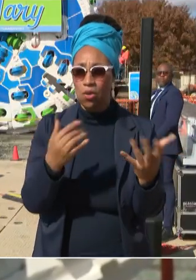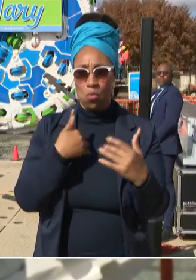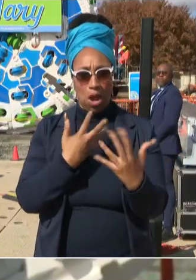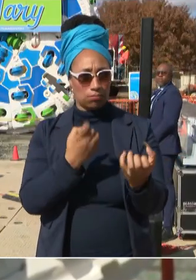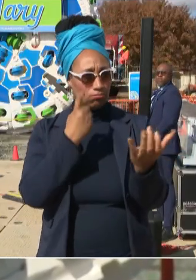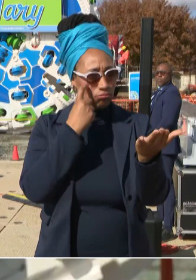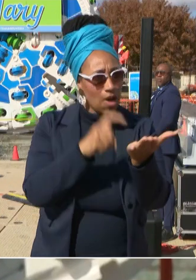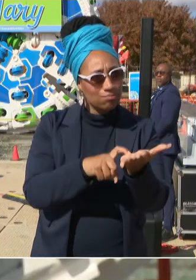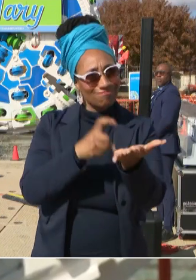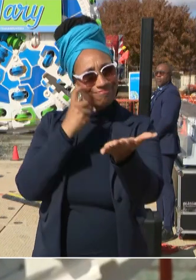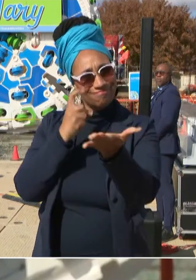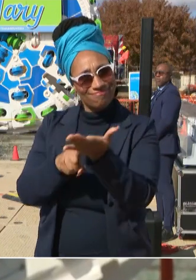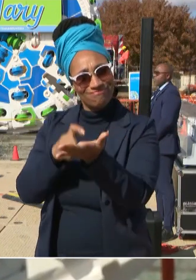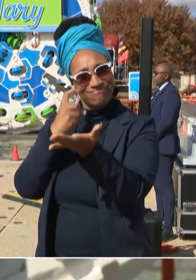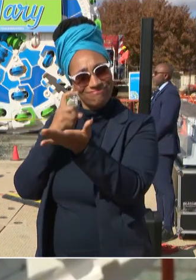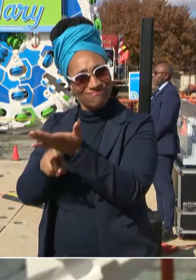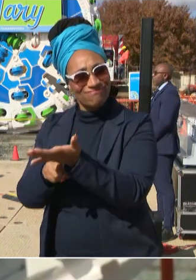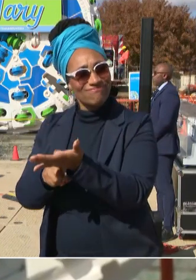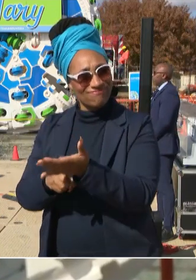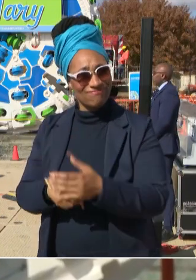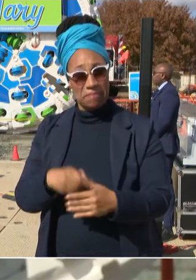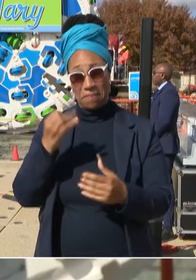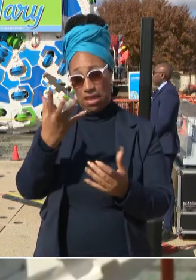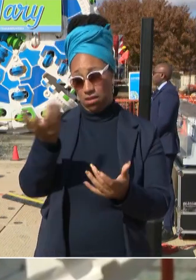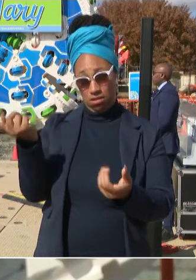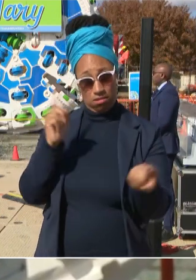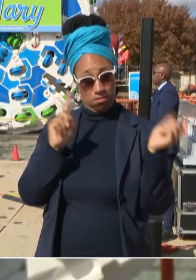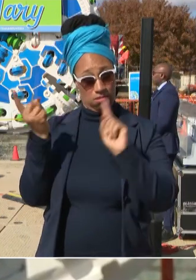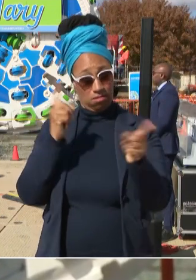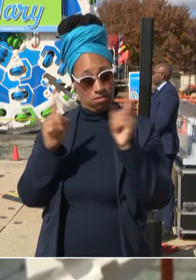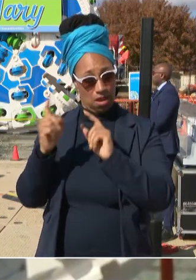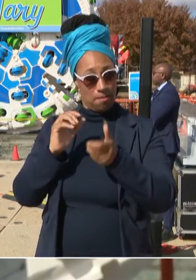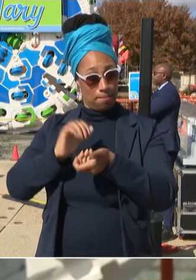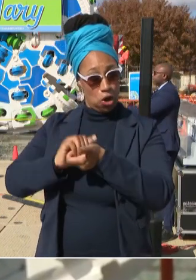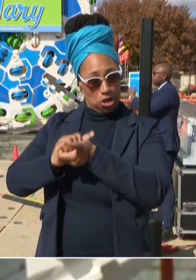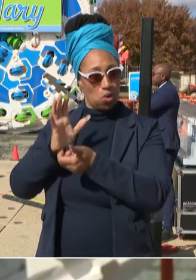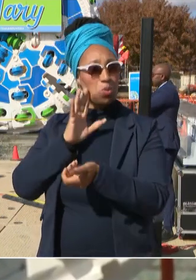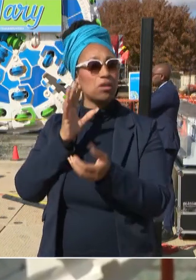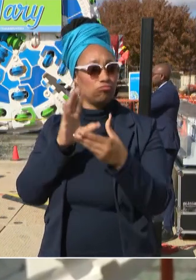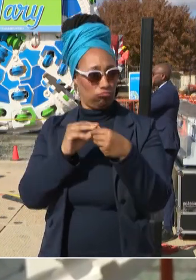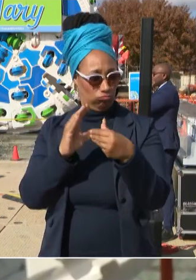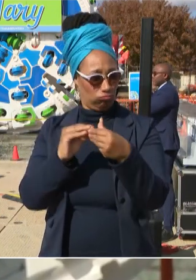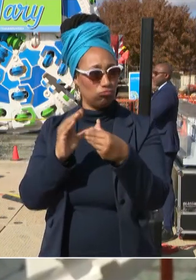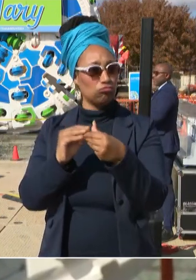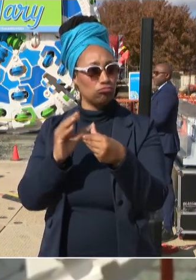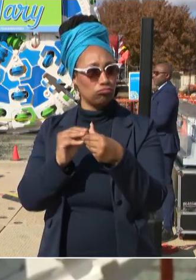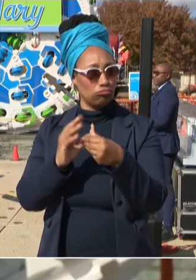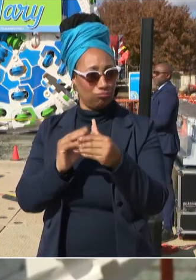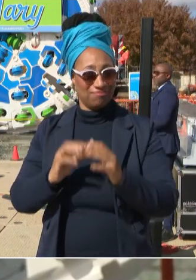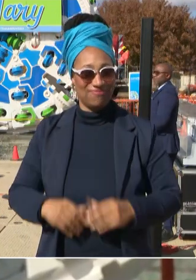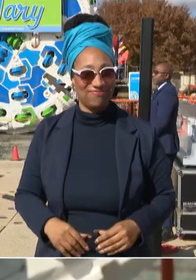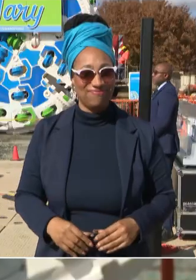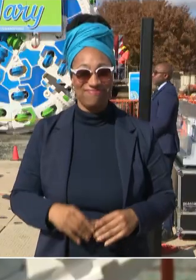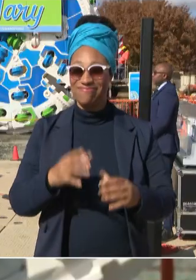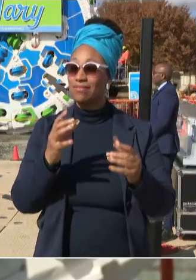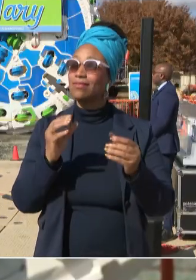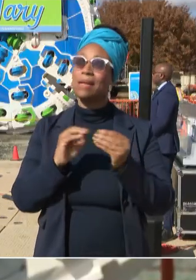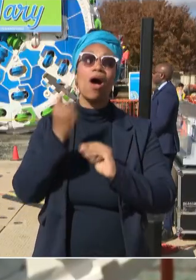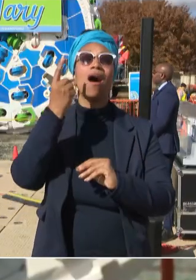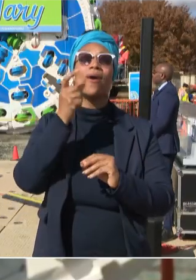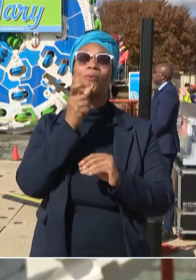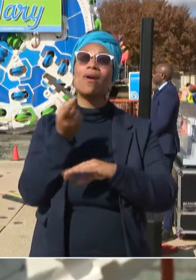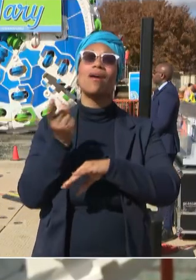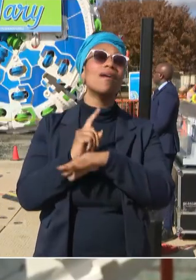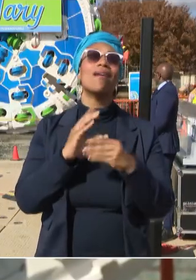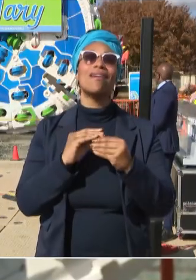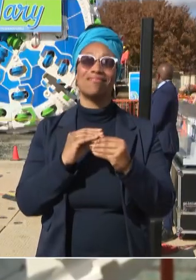of whom you'll hear from today. Most notably, the Honorable Muriel Bowser, Mayor of the Washington, D.C.